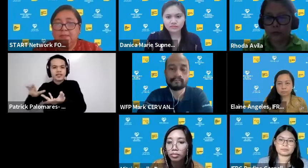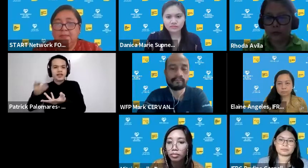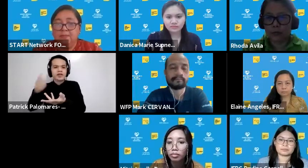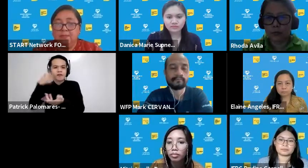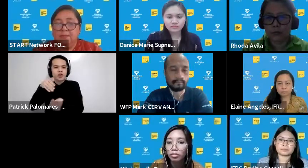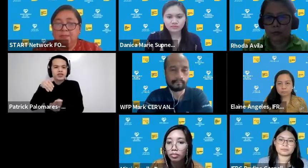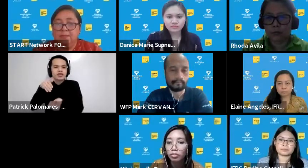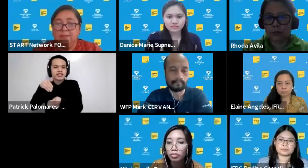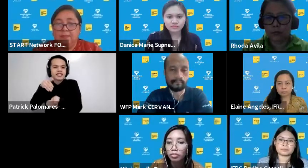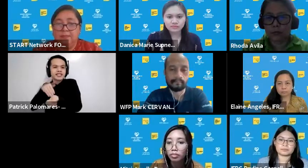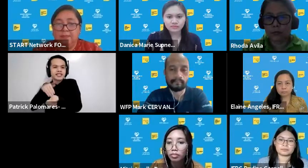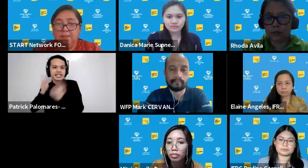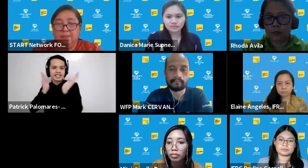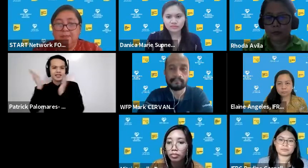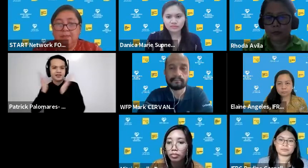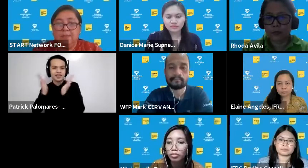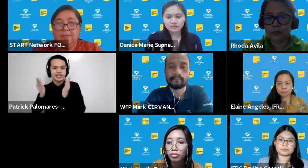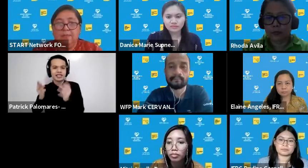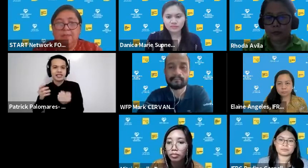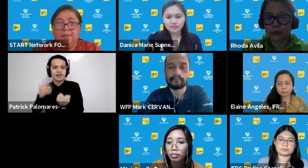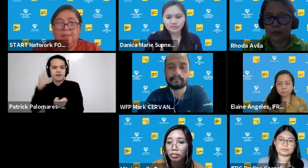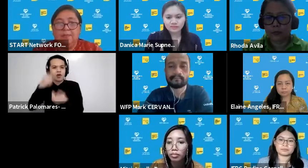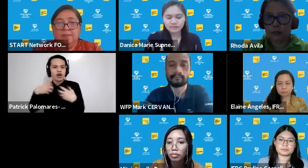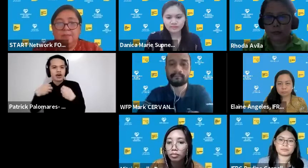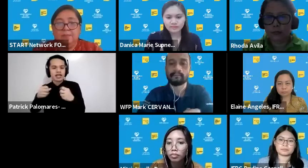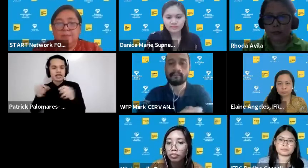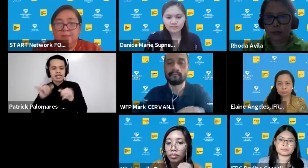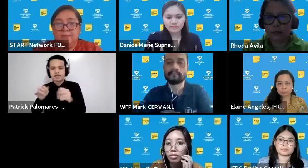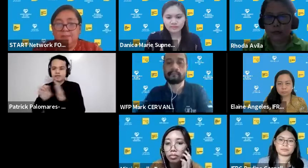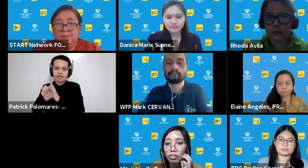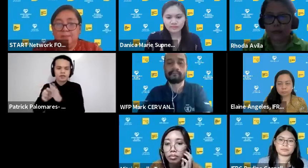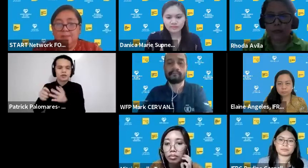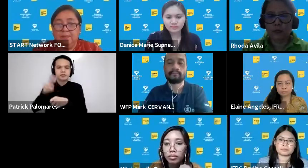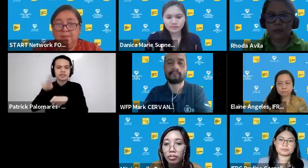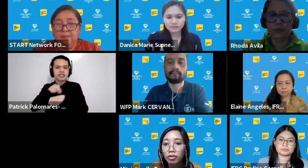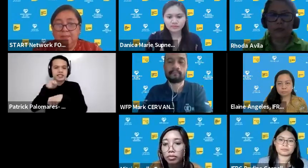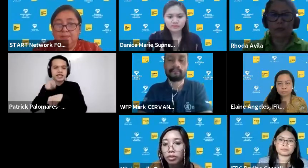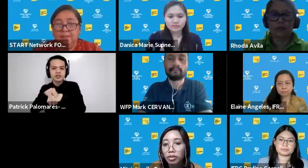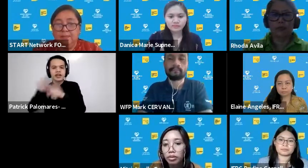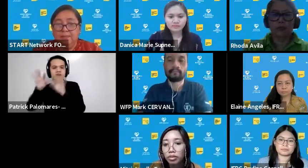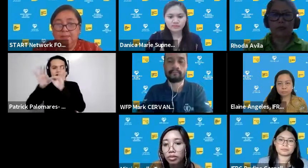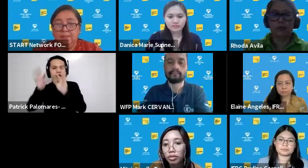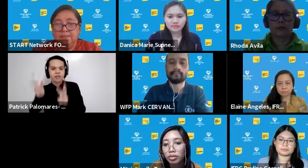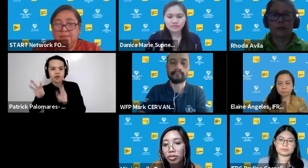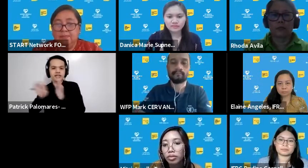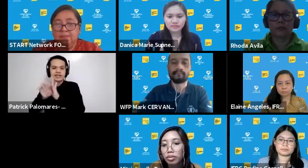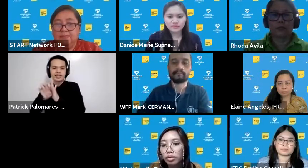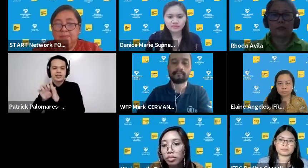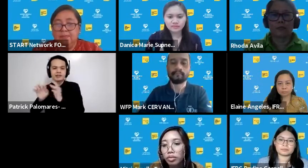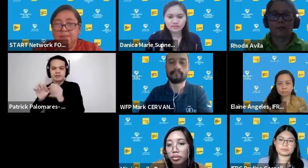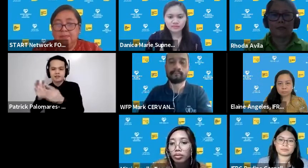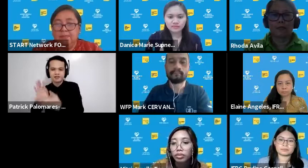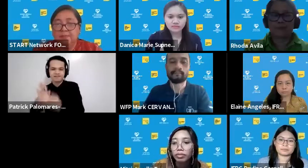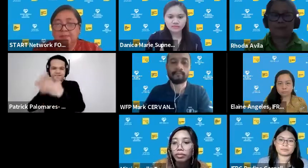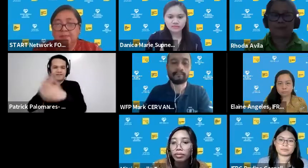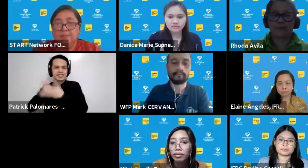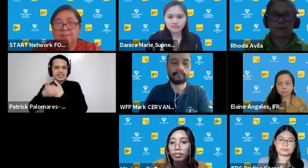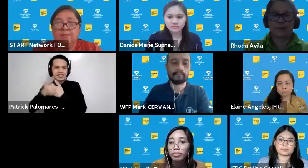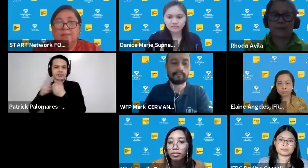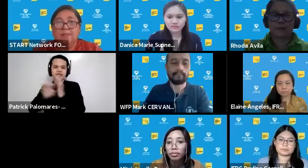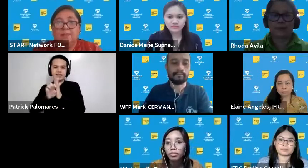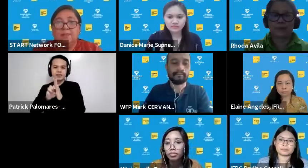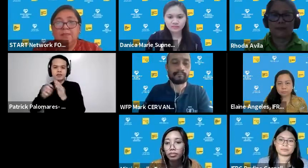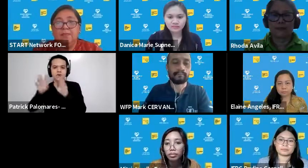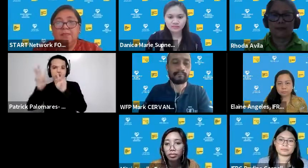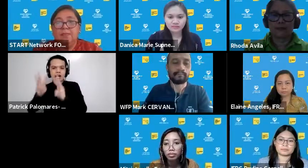welfare services. But in terms of strengthening, for example, national frameworks on dealing with risk, for example, climate risk